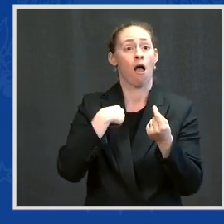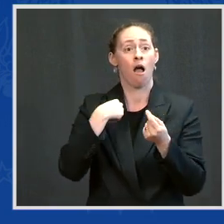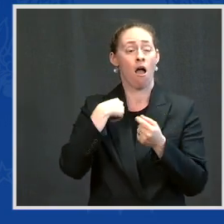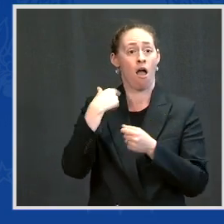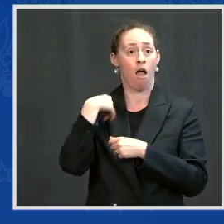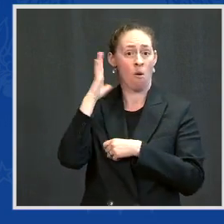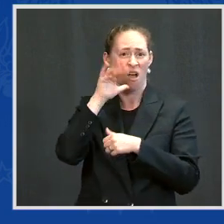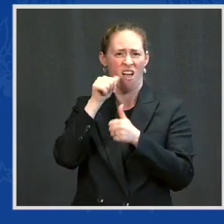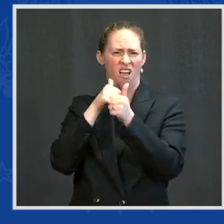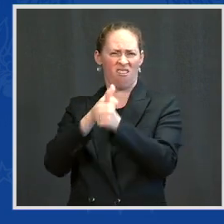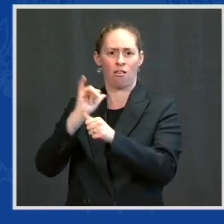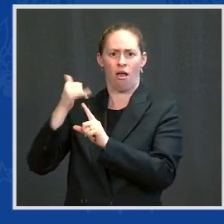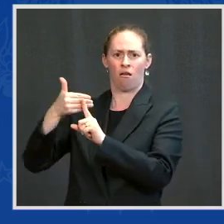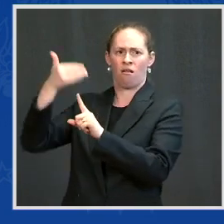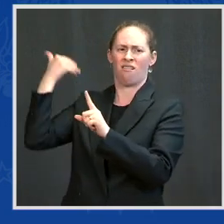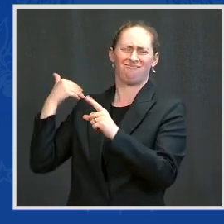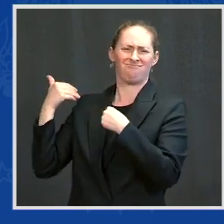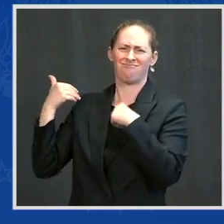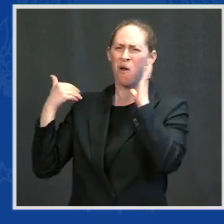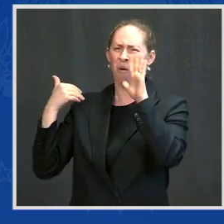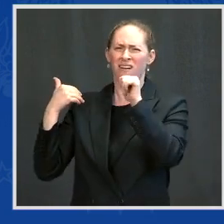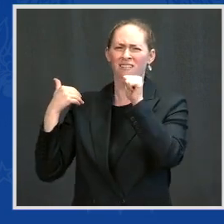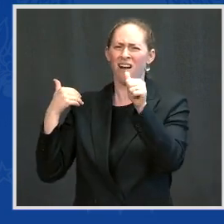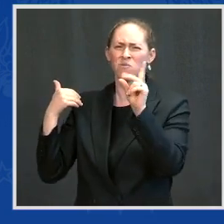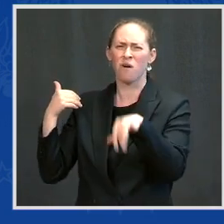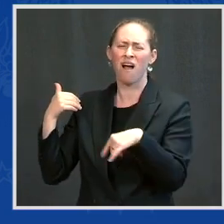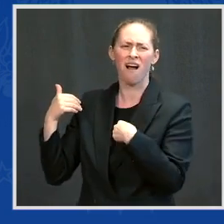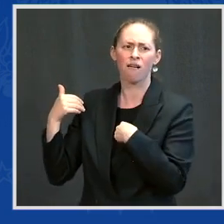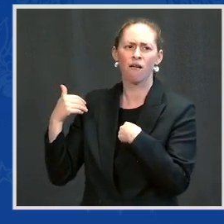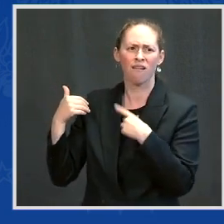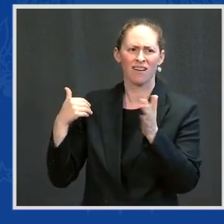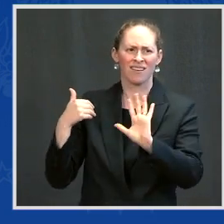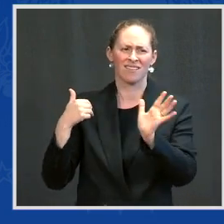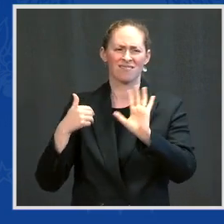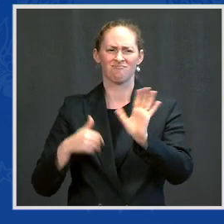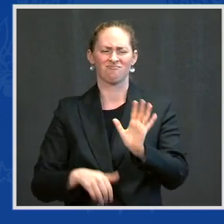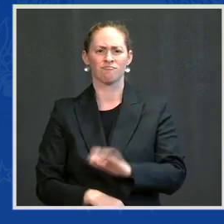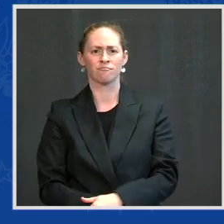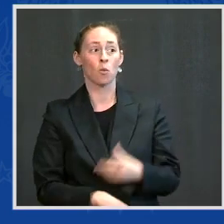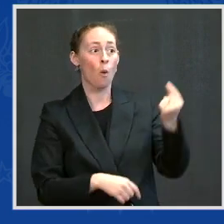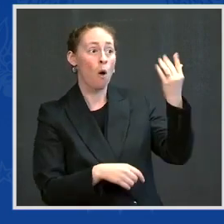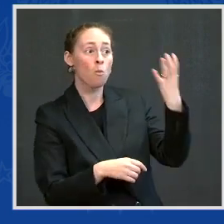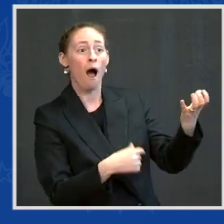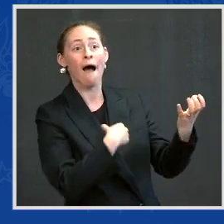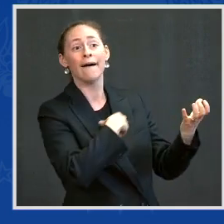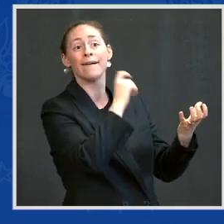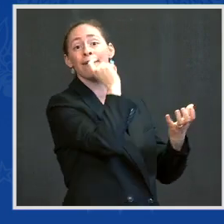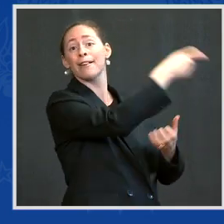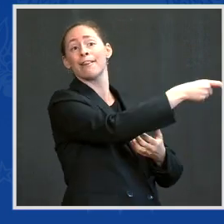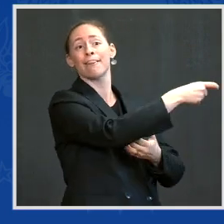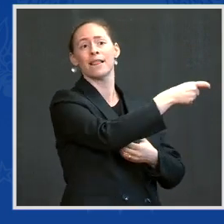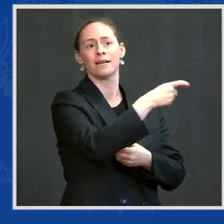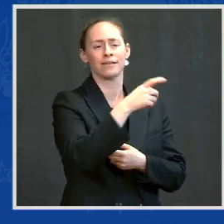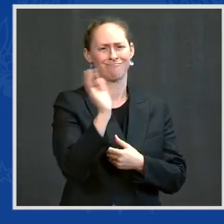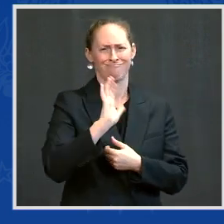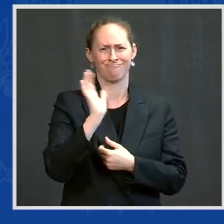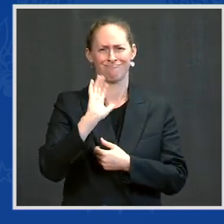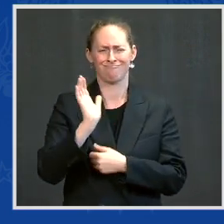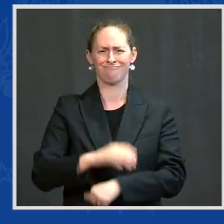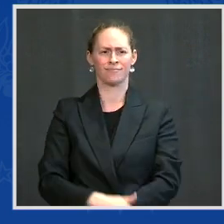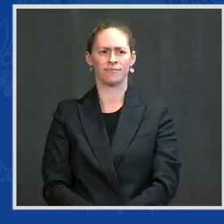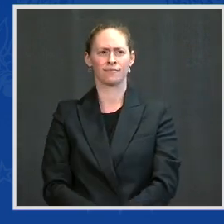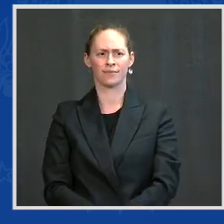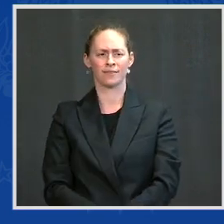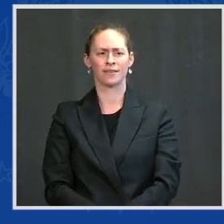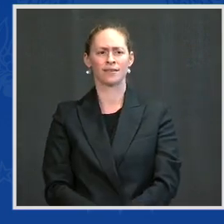would not give him all that he's looking for as national, international recognition as legitimate,